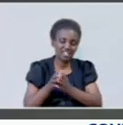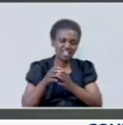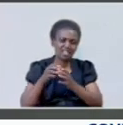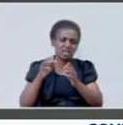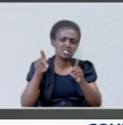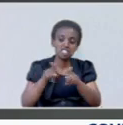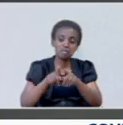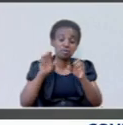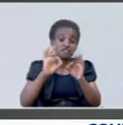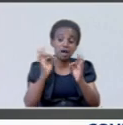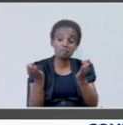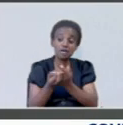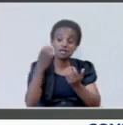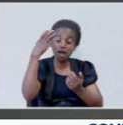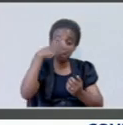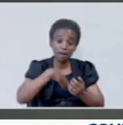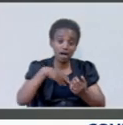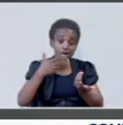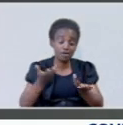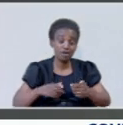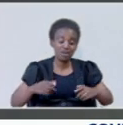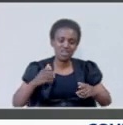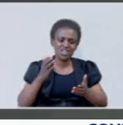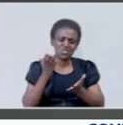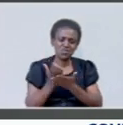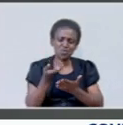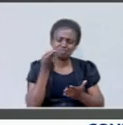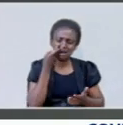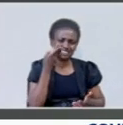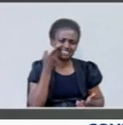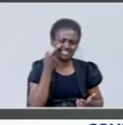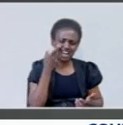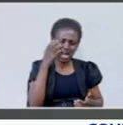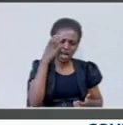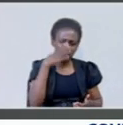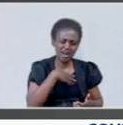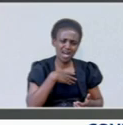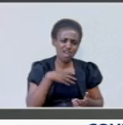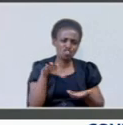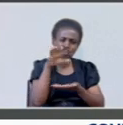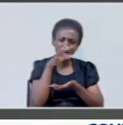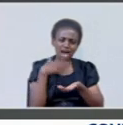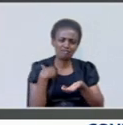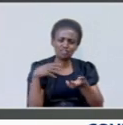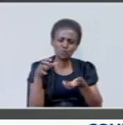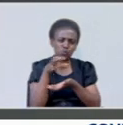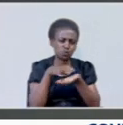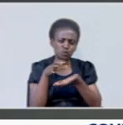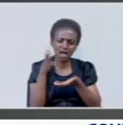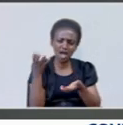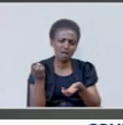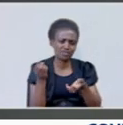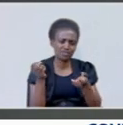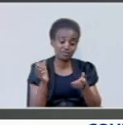live. Everything has been affected in one way or another. That is why we are looking into ways of identifying activities that can be allowed to resume.